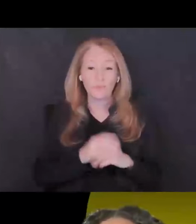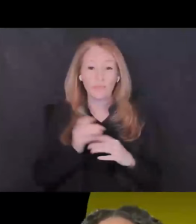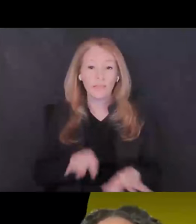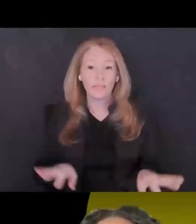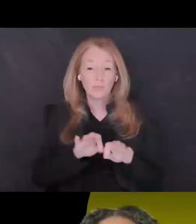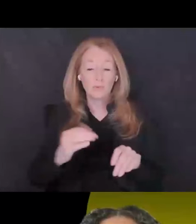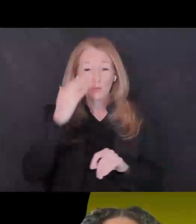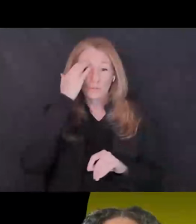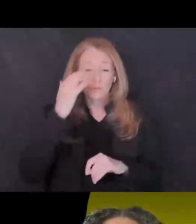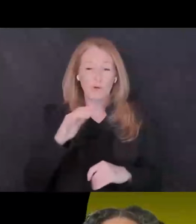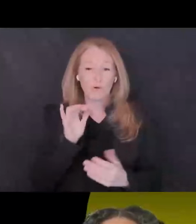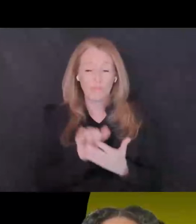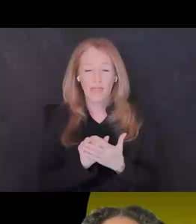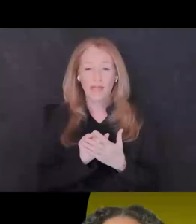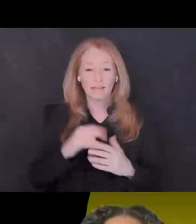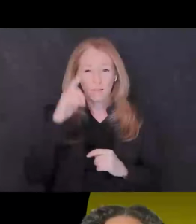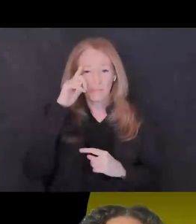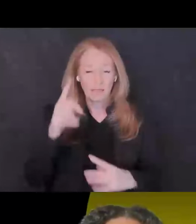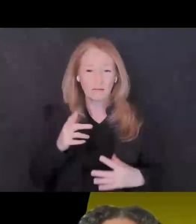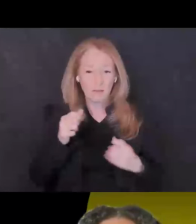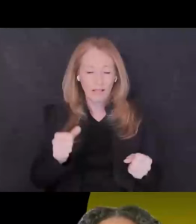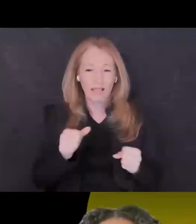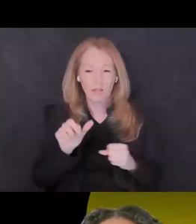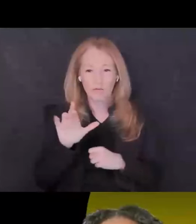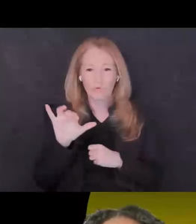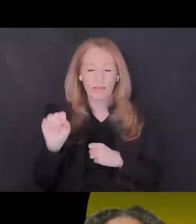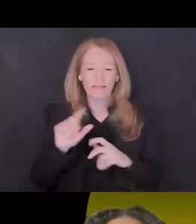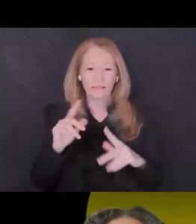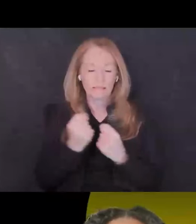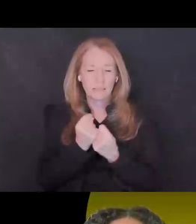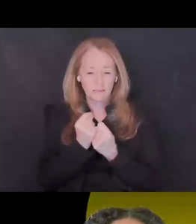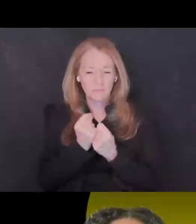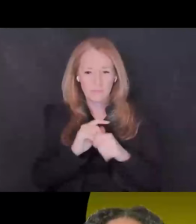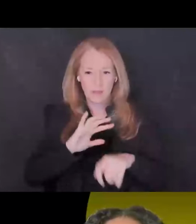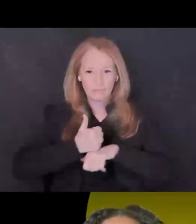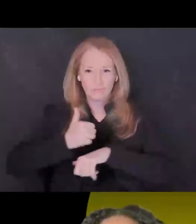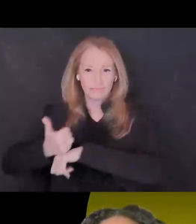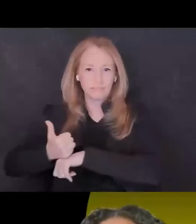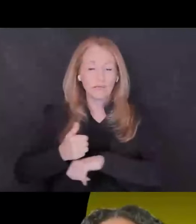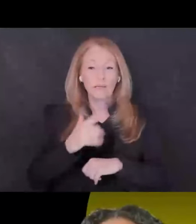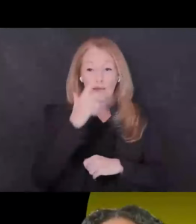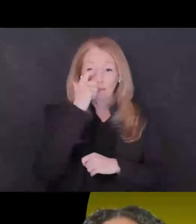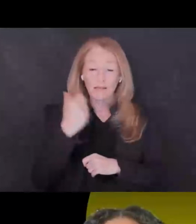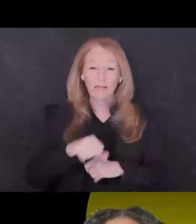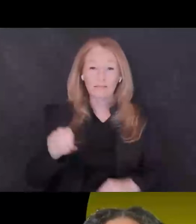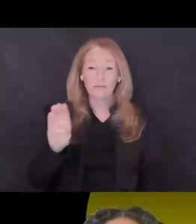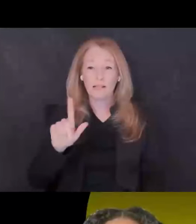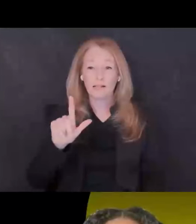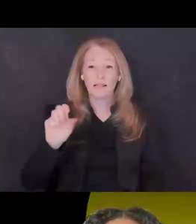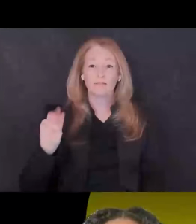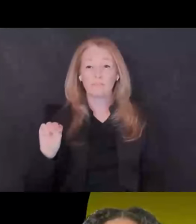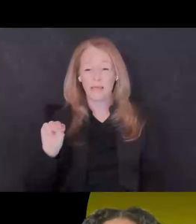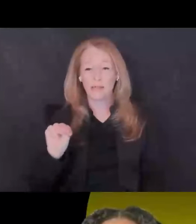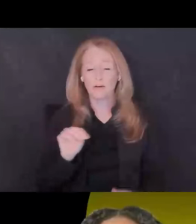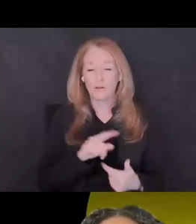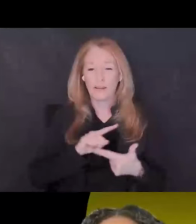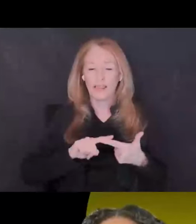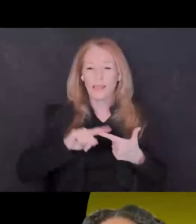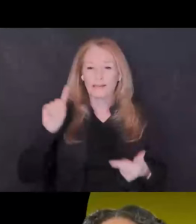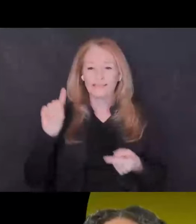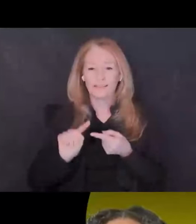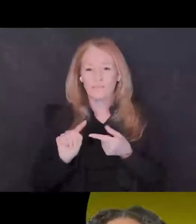crisis teams became popularized in the first place. And it's because of the Black Lives Matter movement and later the Defund the Police initiatives